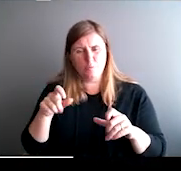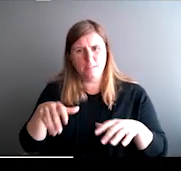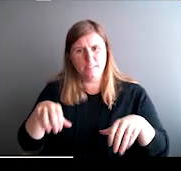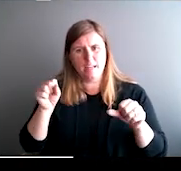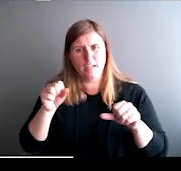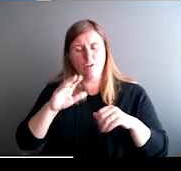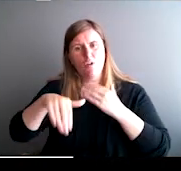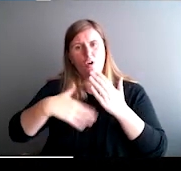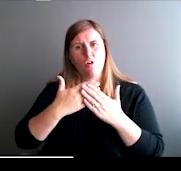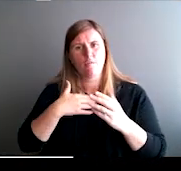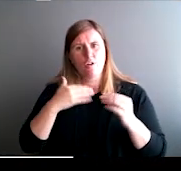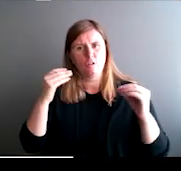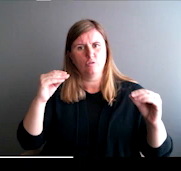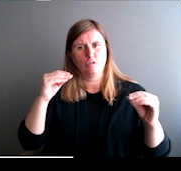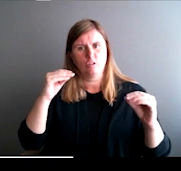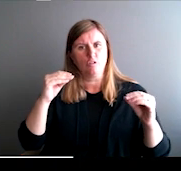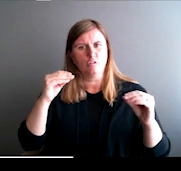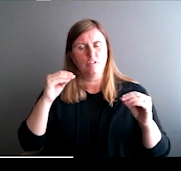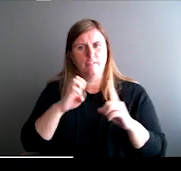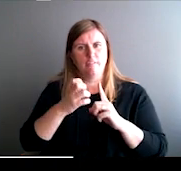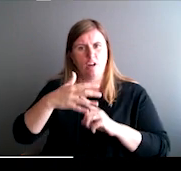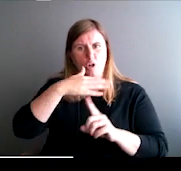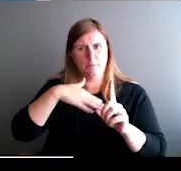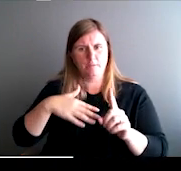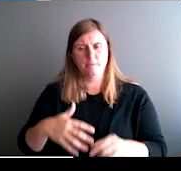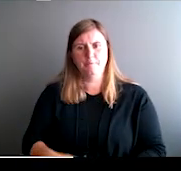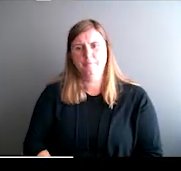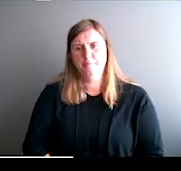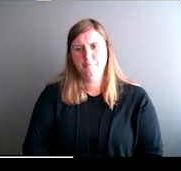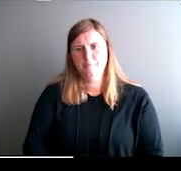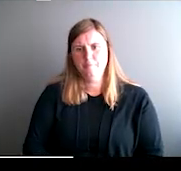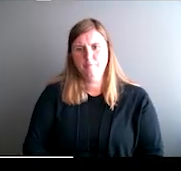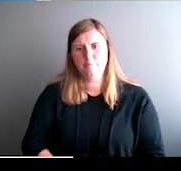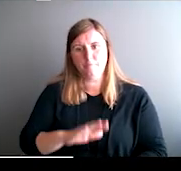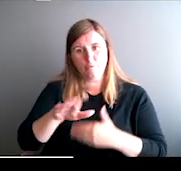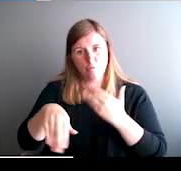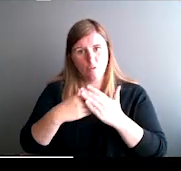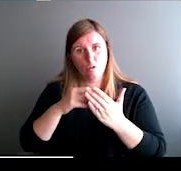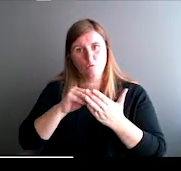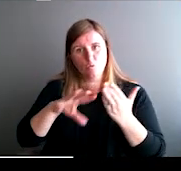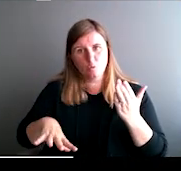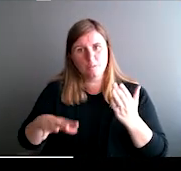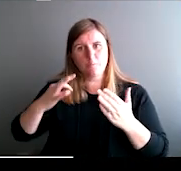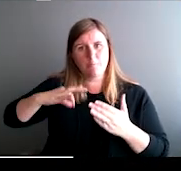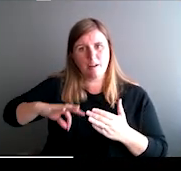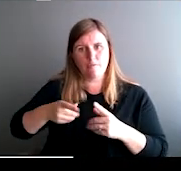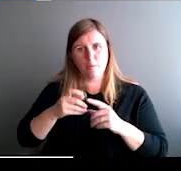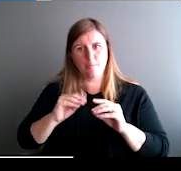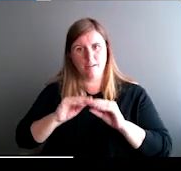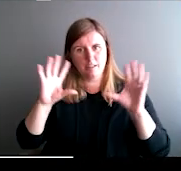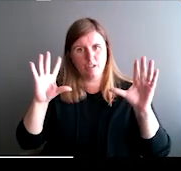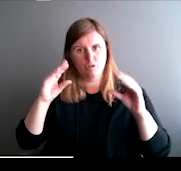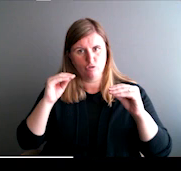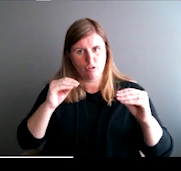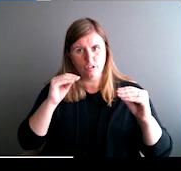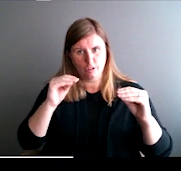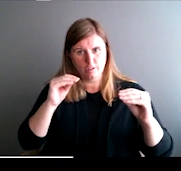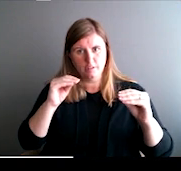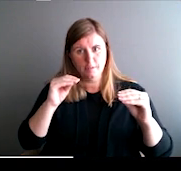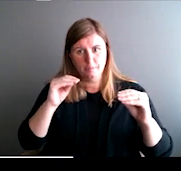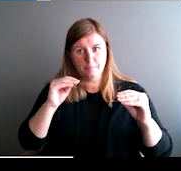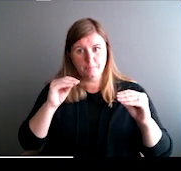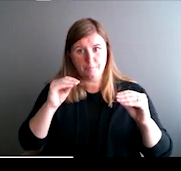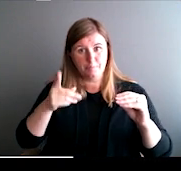in all of our instructional environments. All students benefit from clear instruction. All students benefit